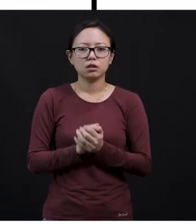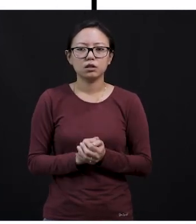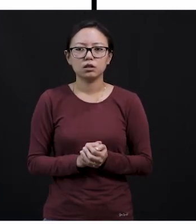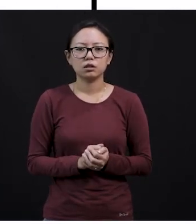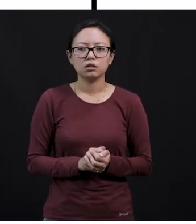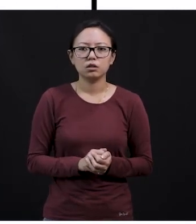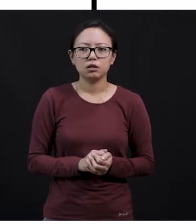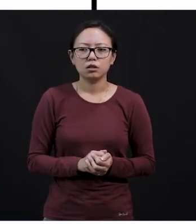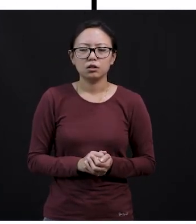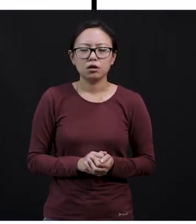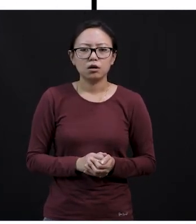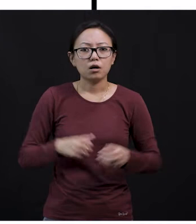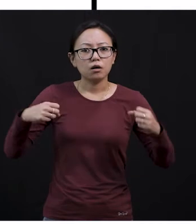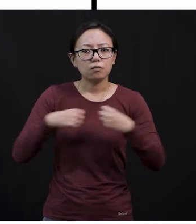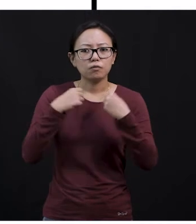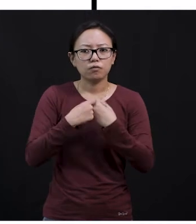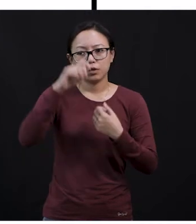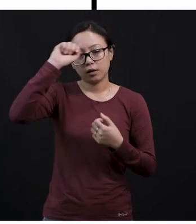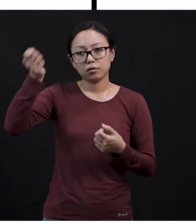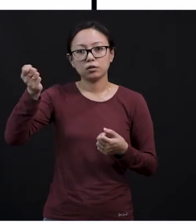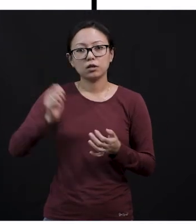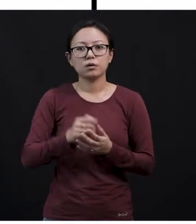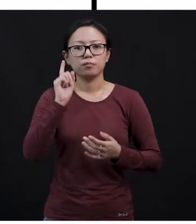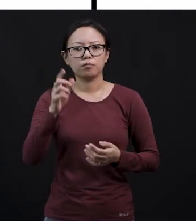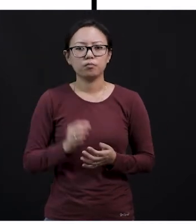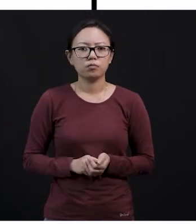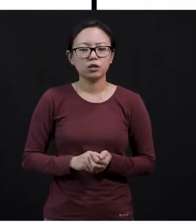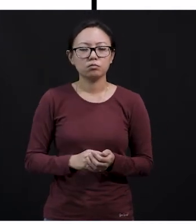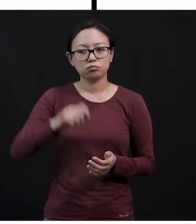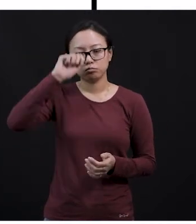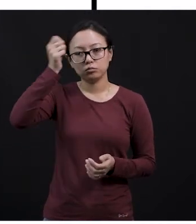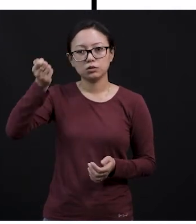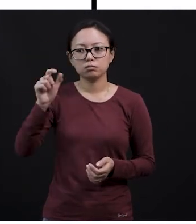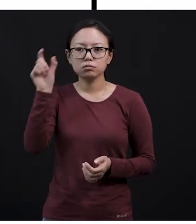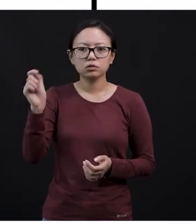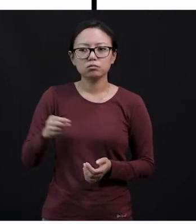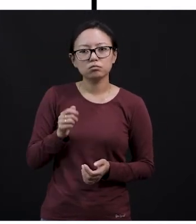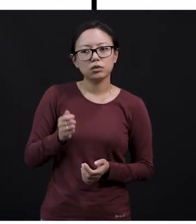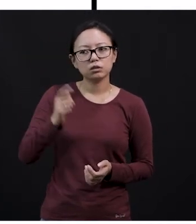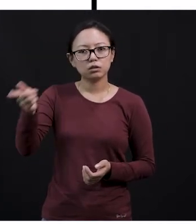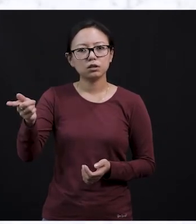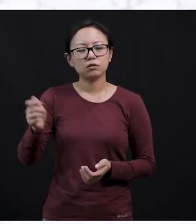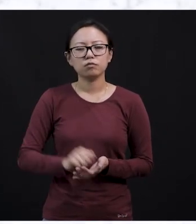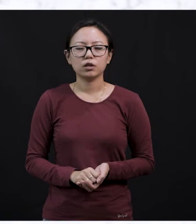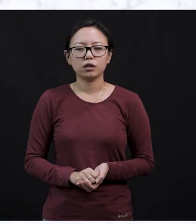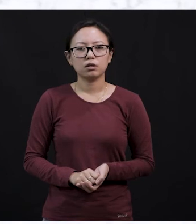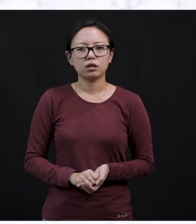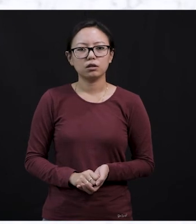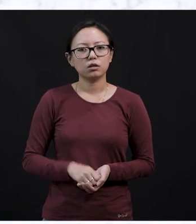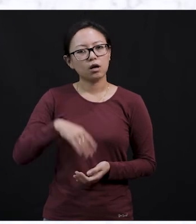the English just after a little show of resistance. Calcutta also, instead